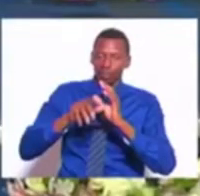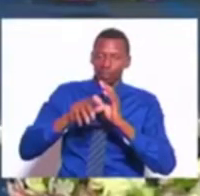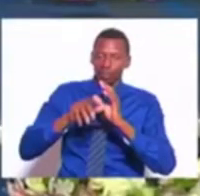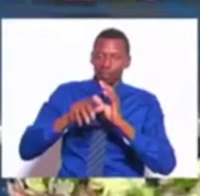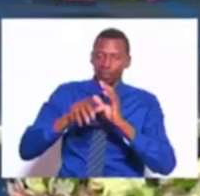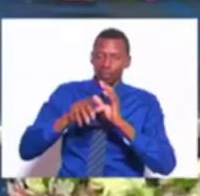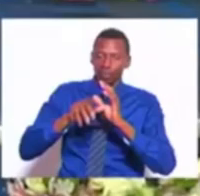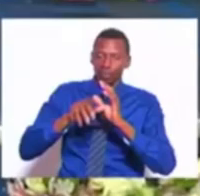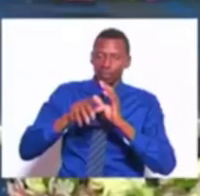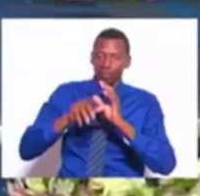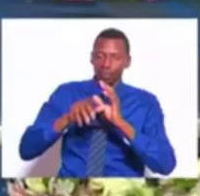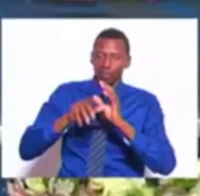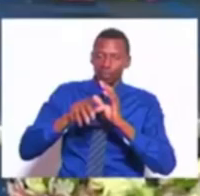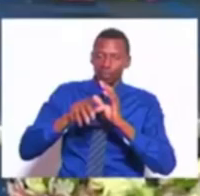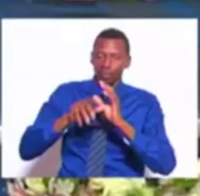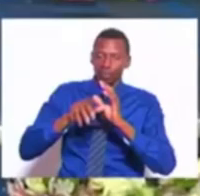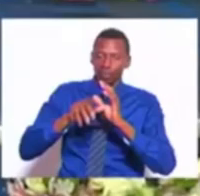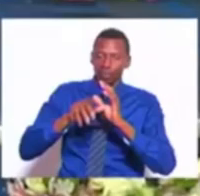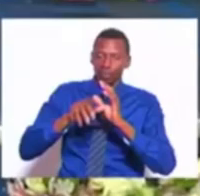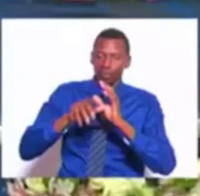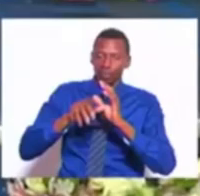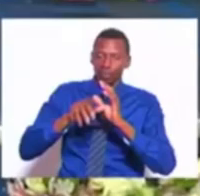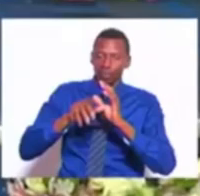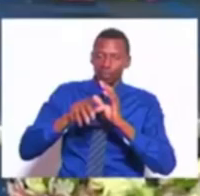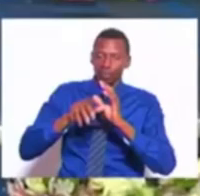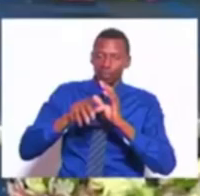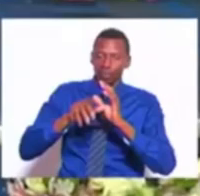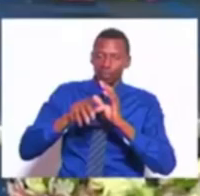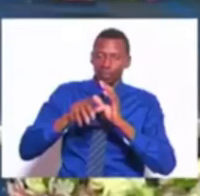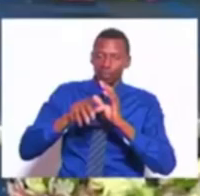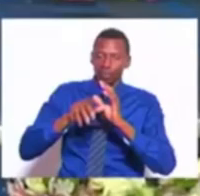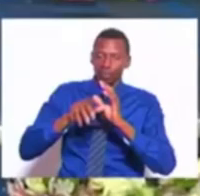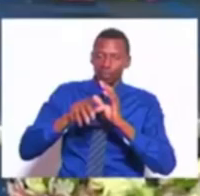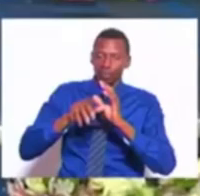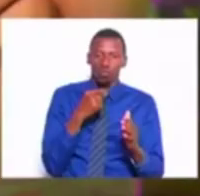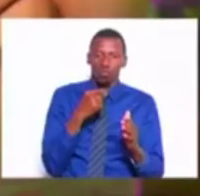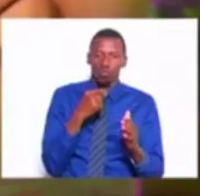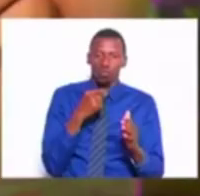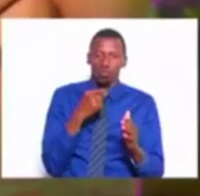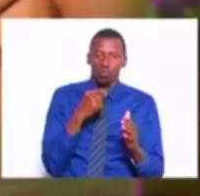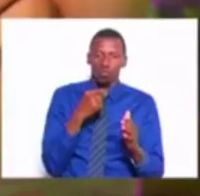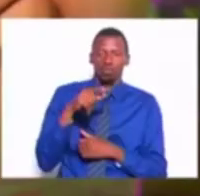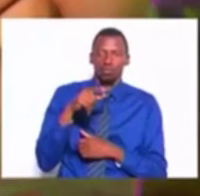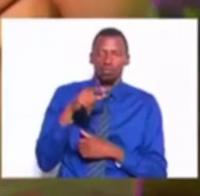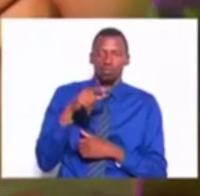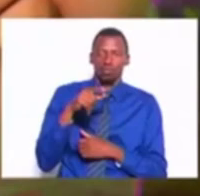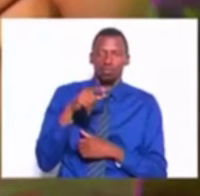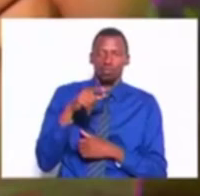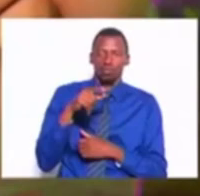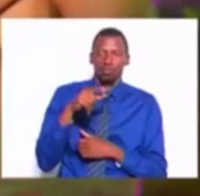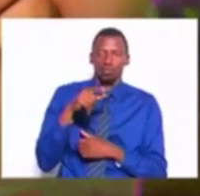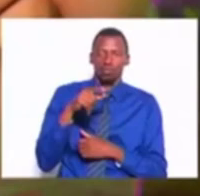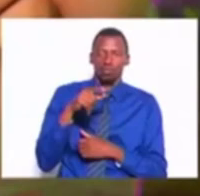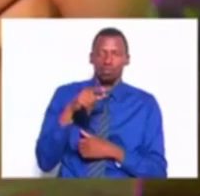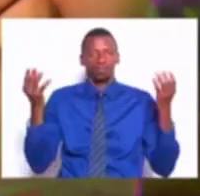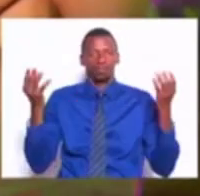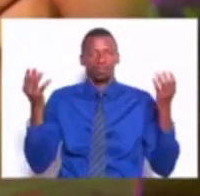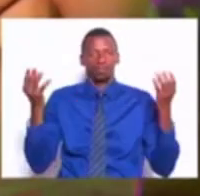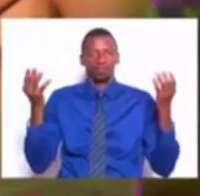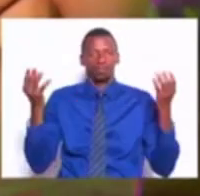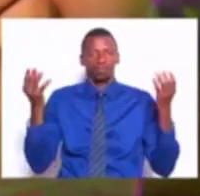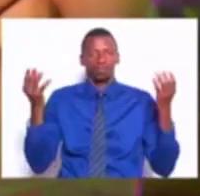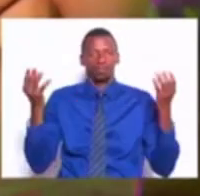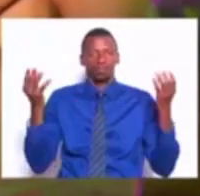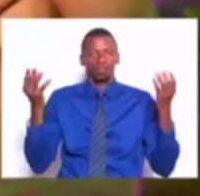Remember, you are choosing a person to be by your side. Hallelujah.